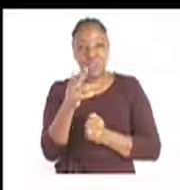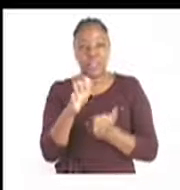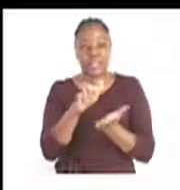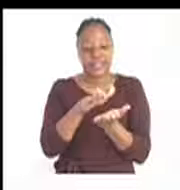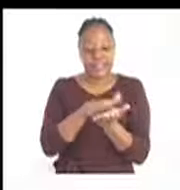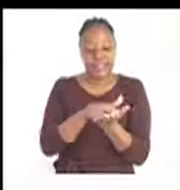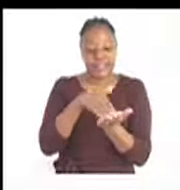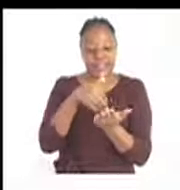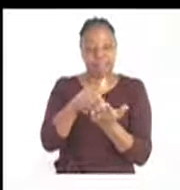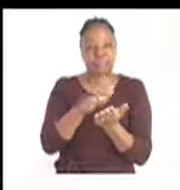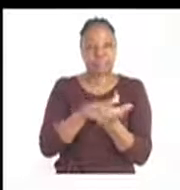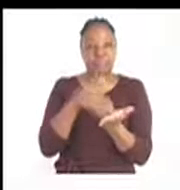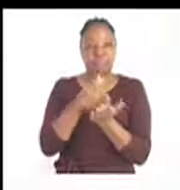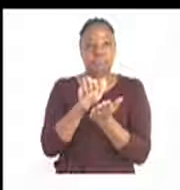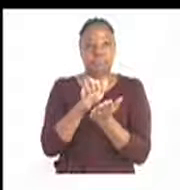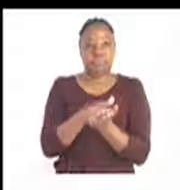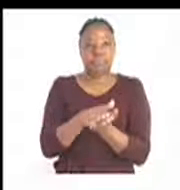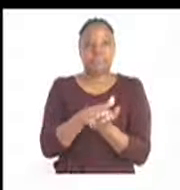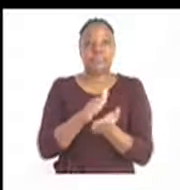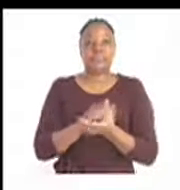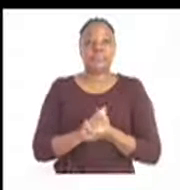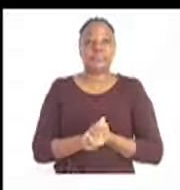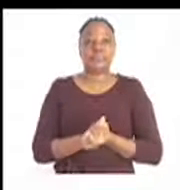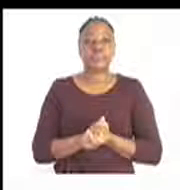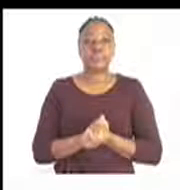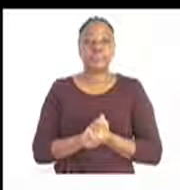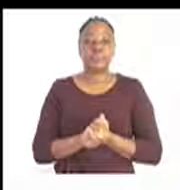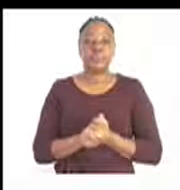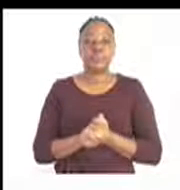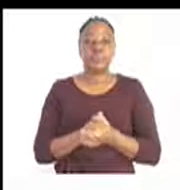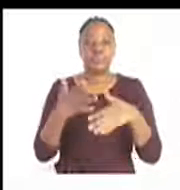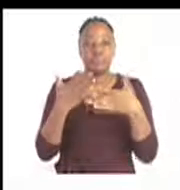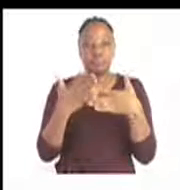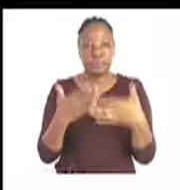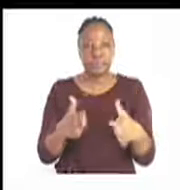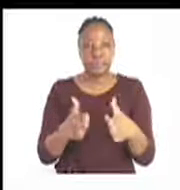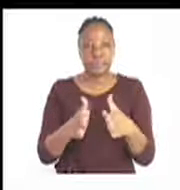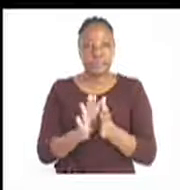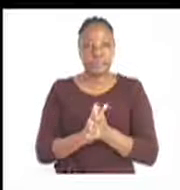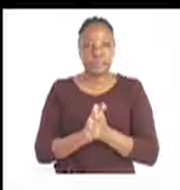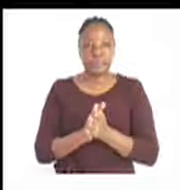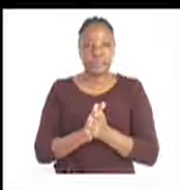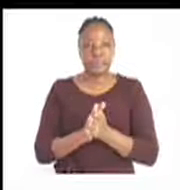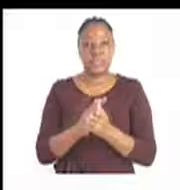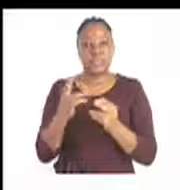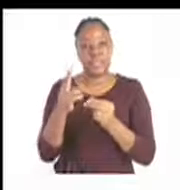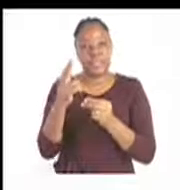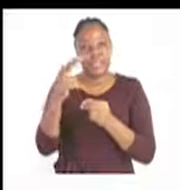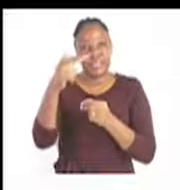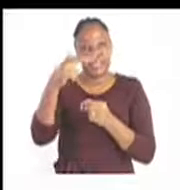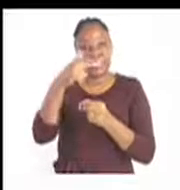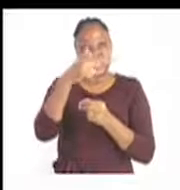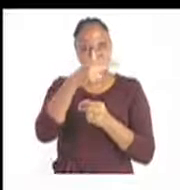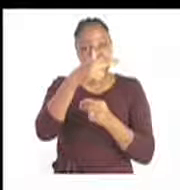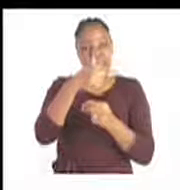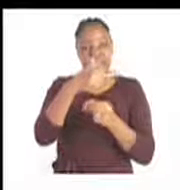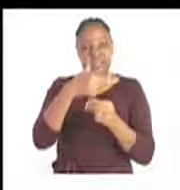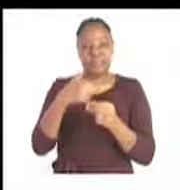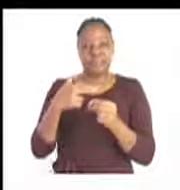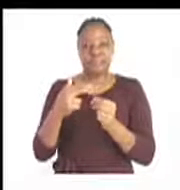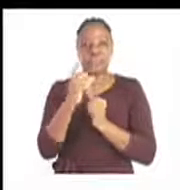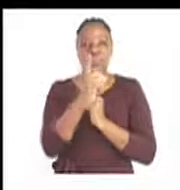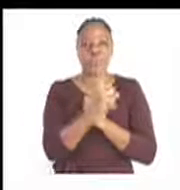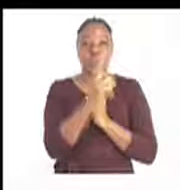the cards fit on the box. After you have glued them, you're going to cut them out into individual